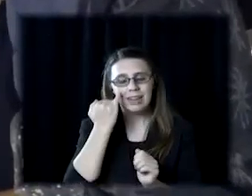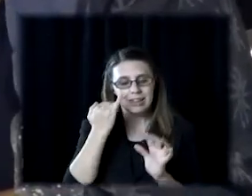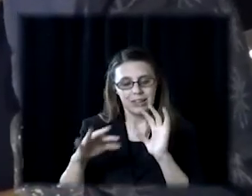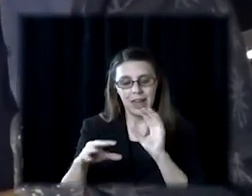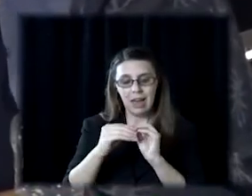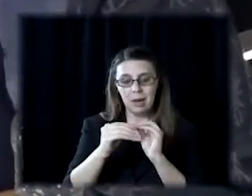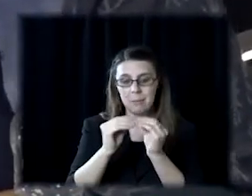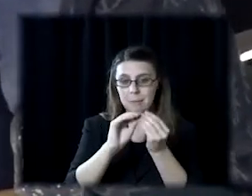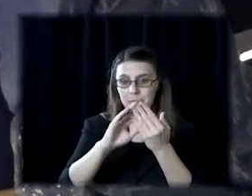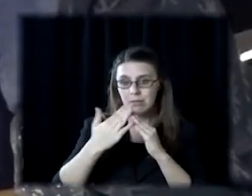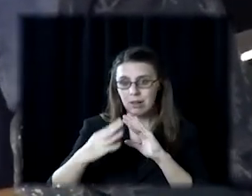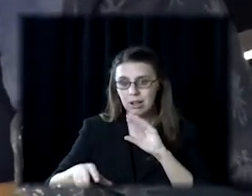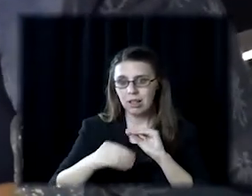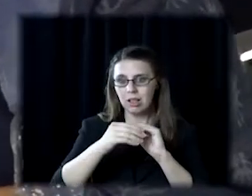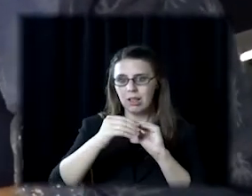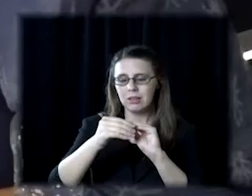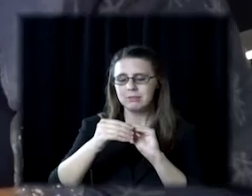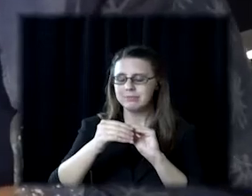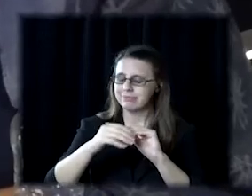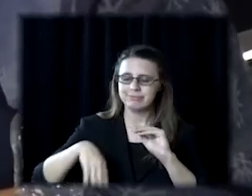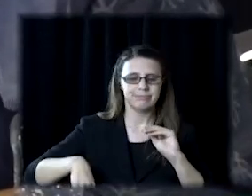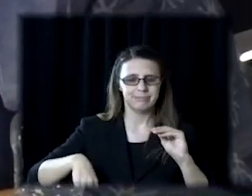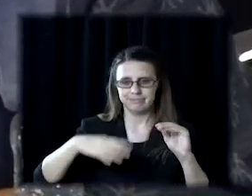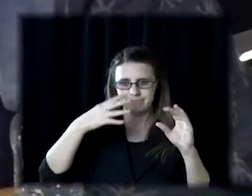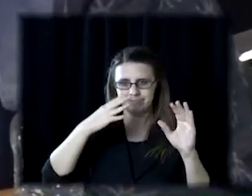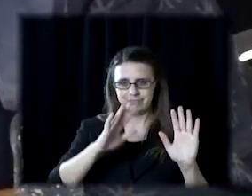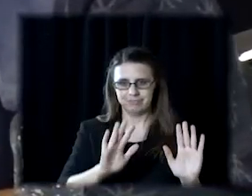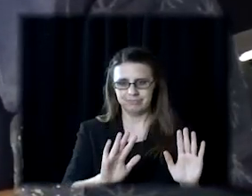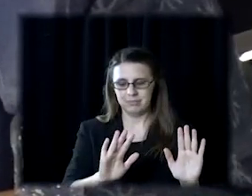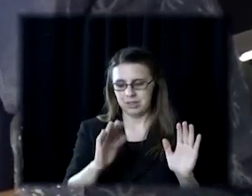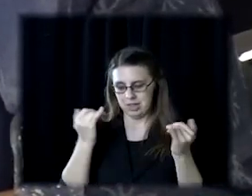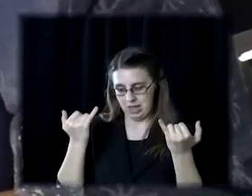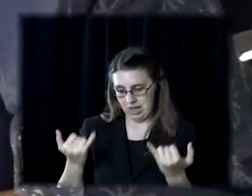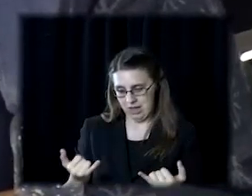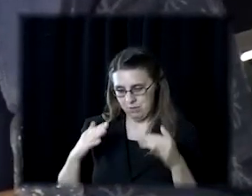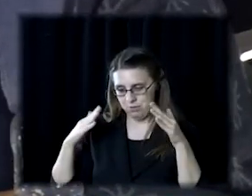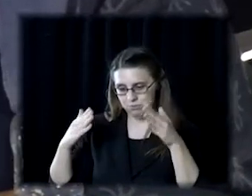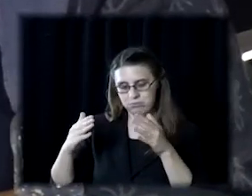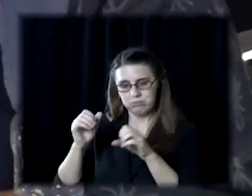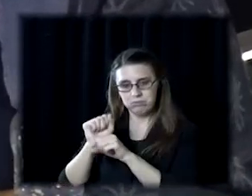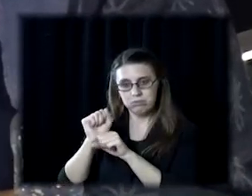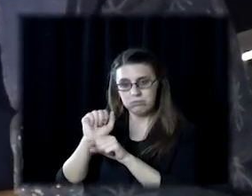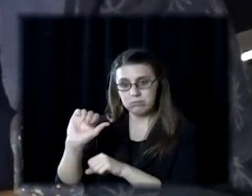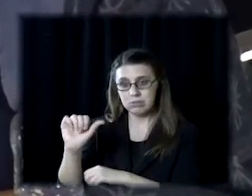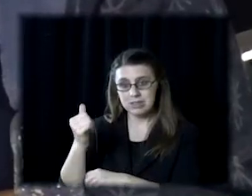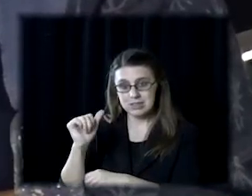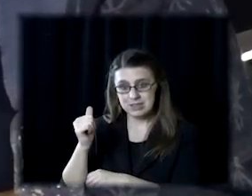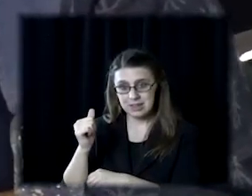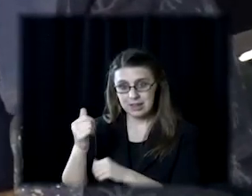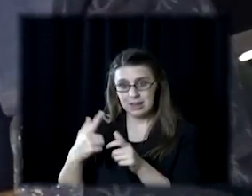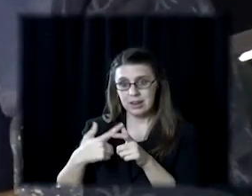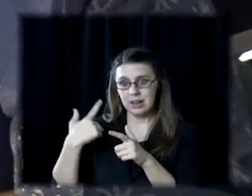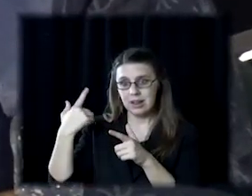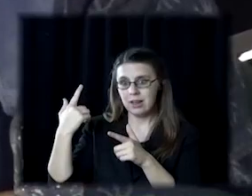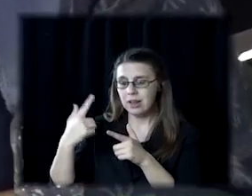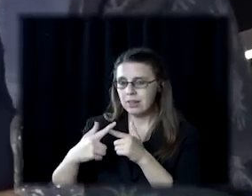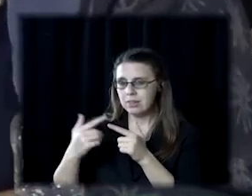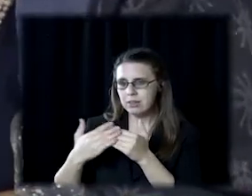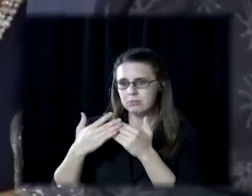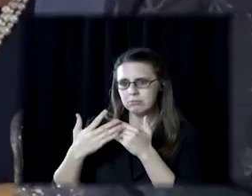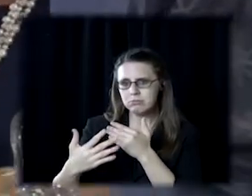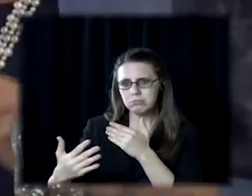have none at this point. We are going to work with these 10 and move forward as appropriate after